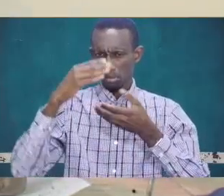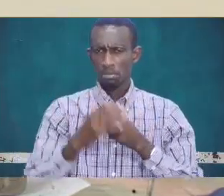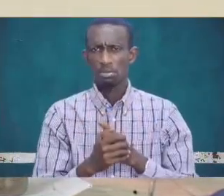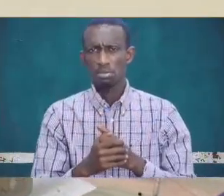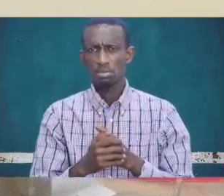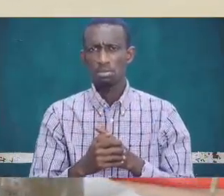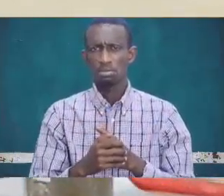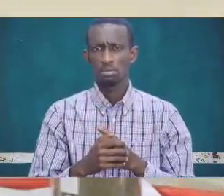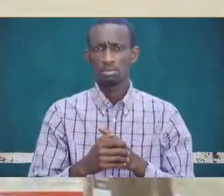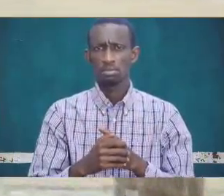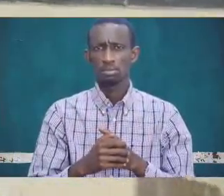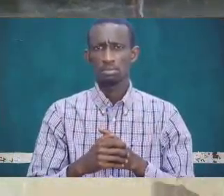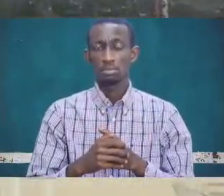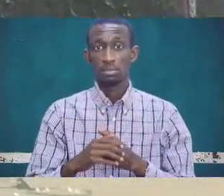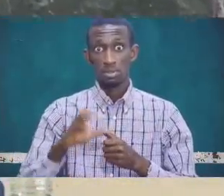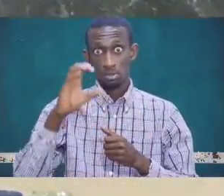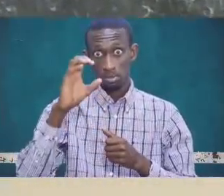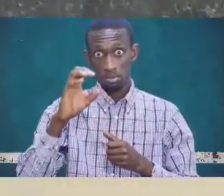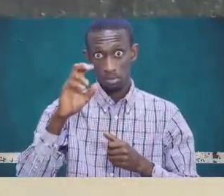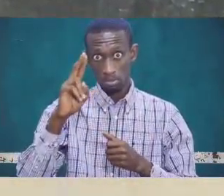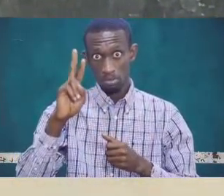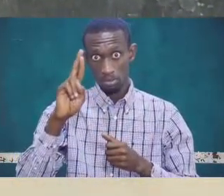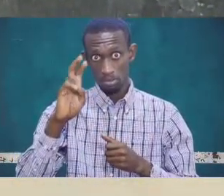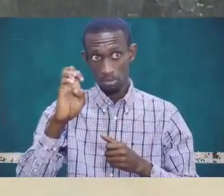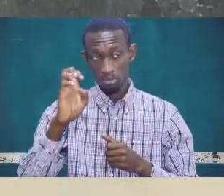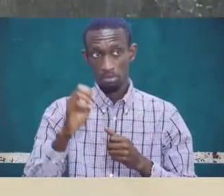pure substances and mixtures.